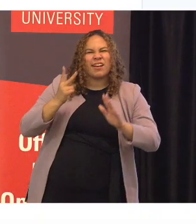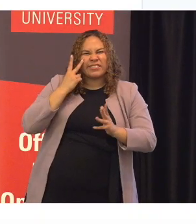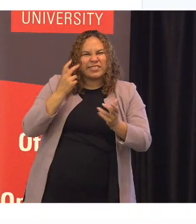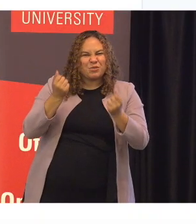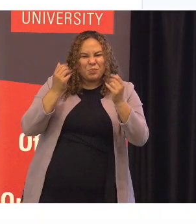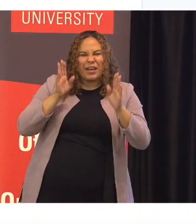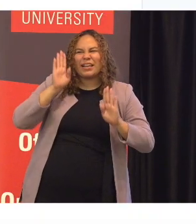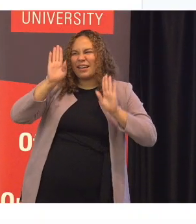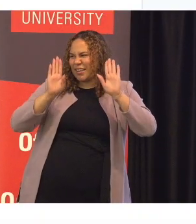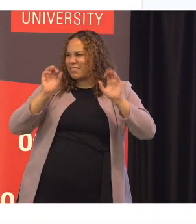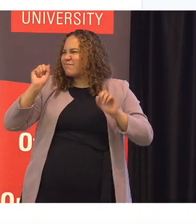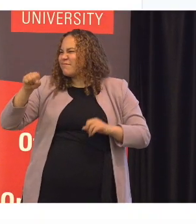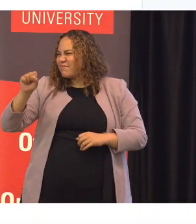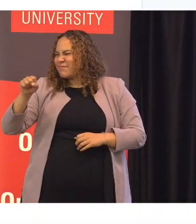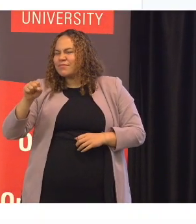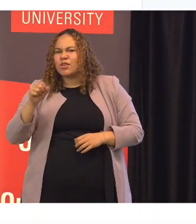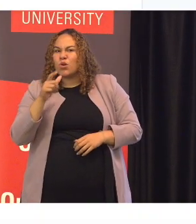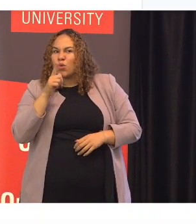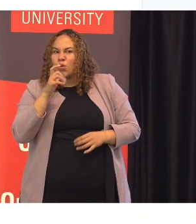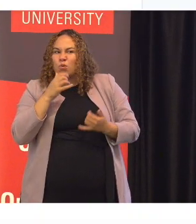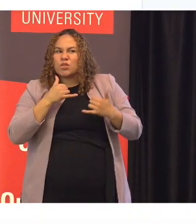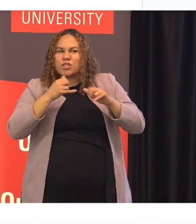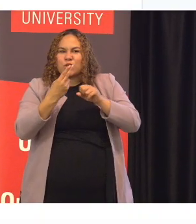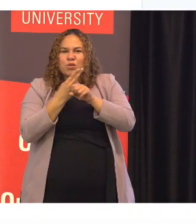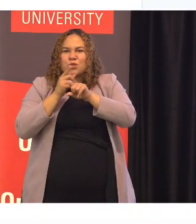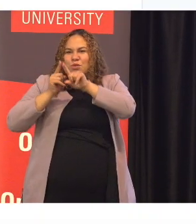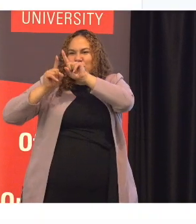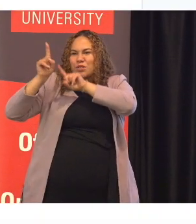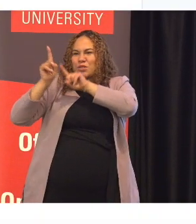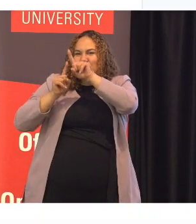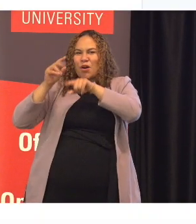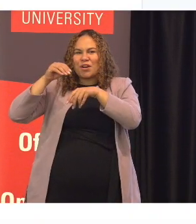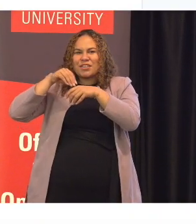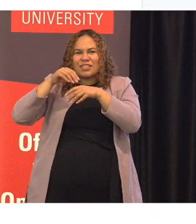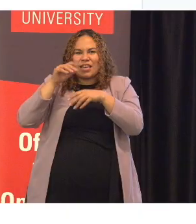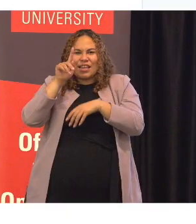hands. Who still uses stars in a tab?